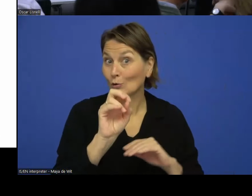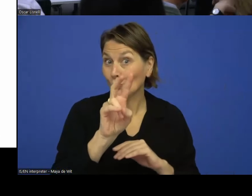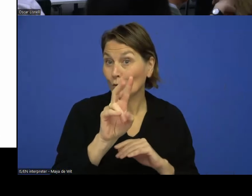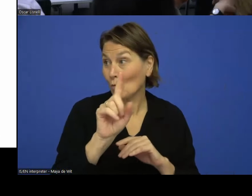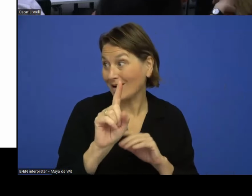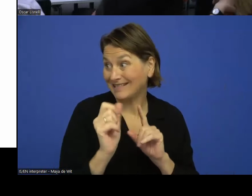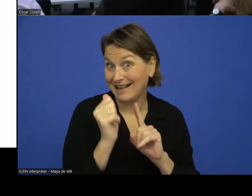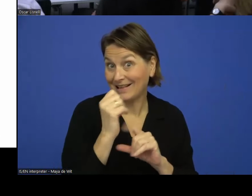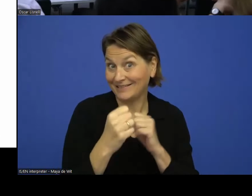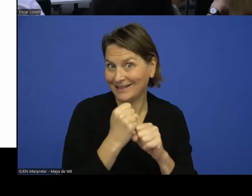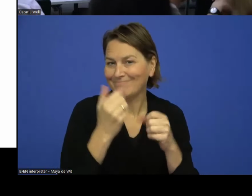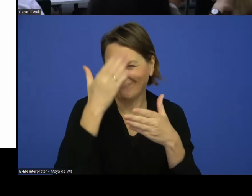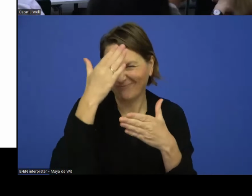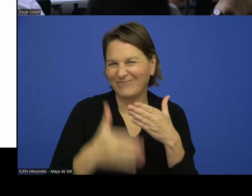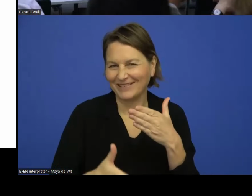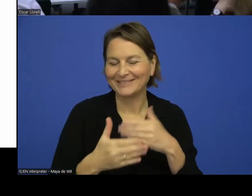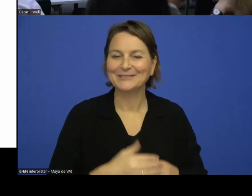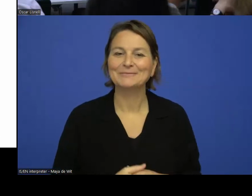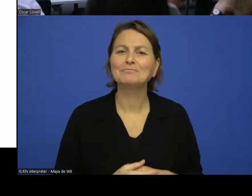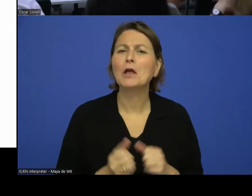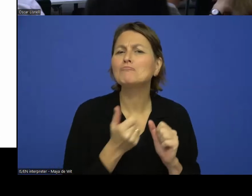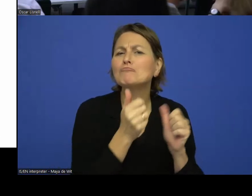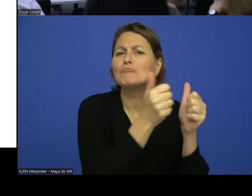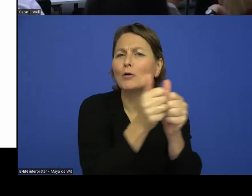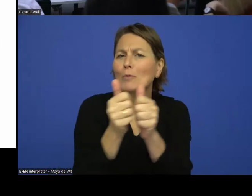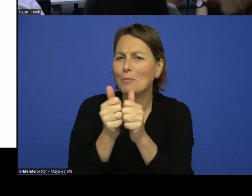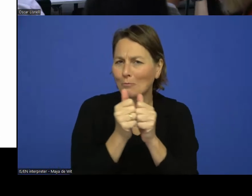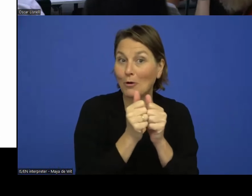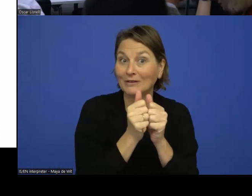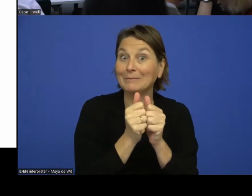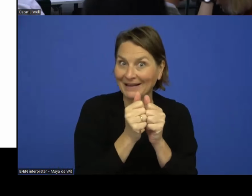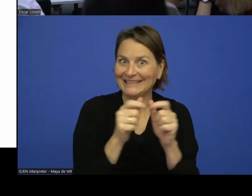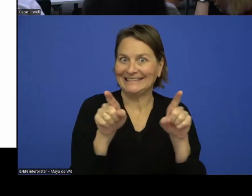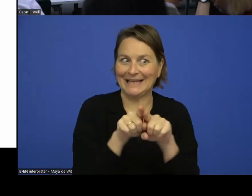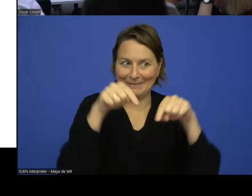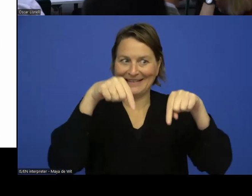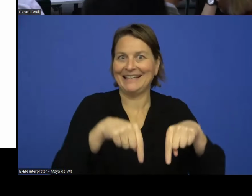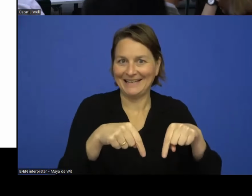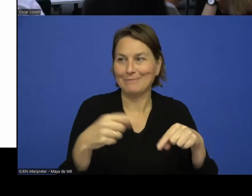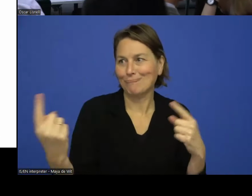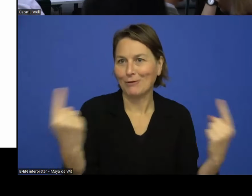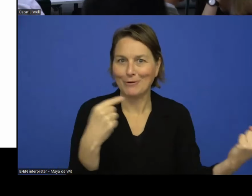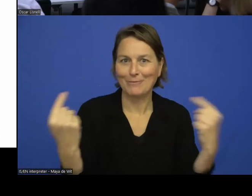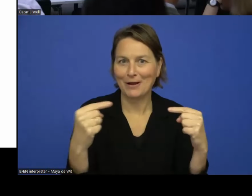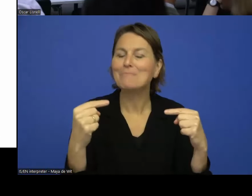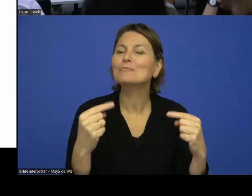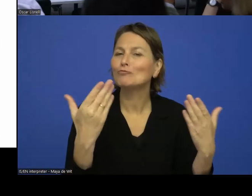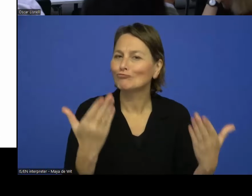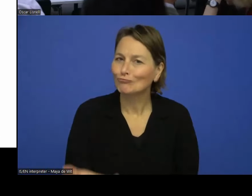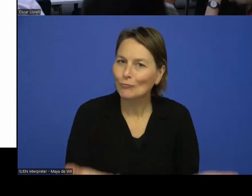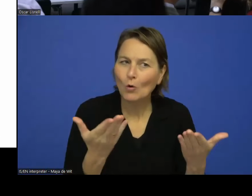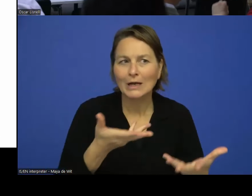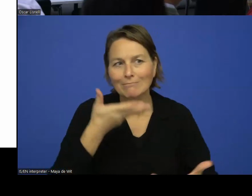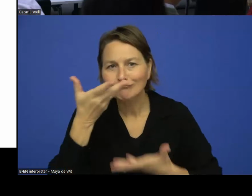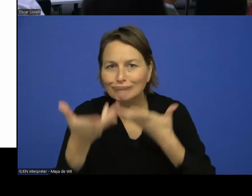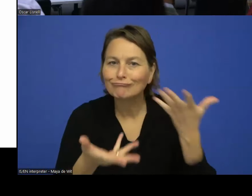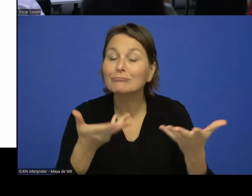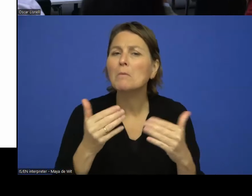And we were 7 partners, and some of them are actually present here, and we heard from them this morning, and maybe we hear later